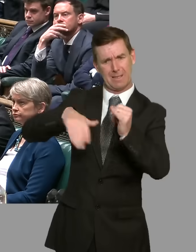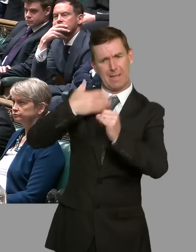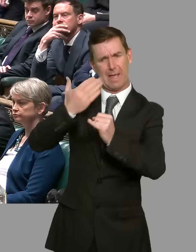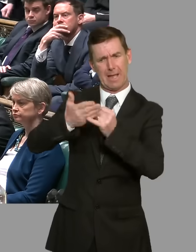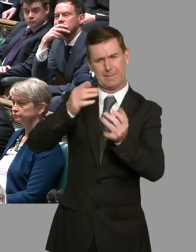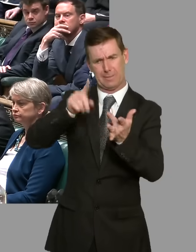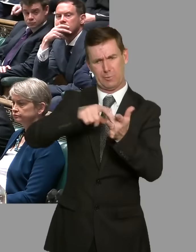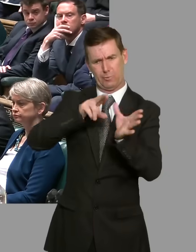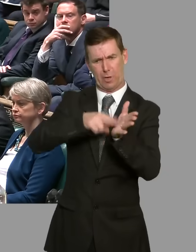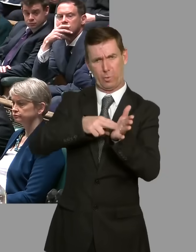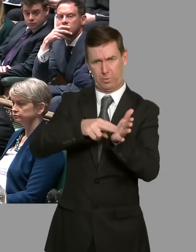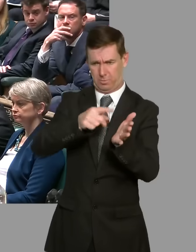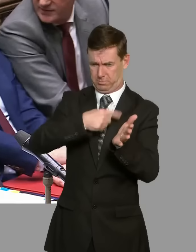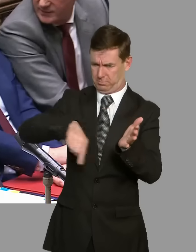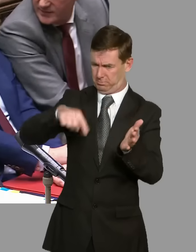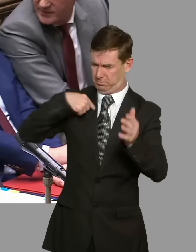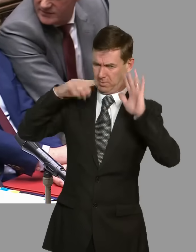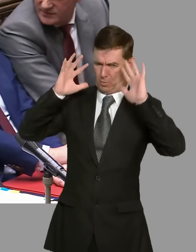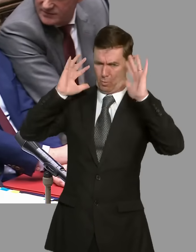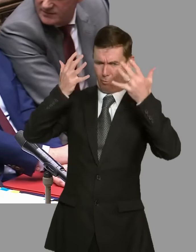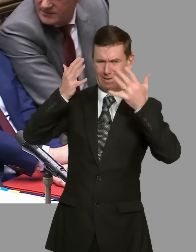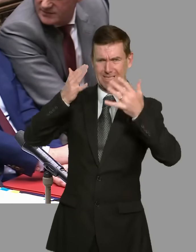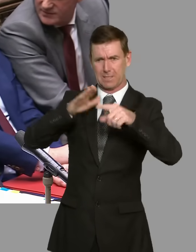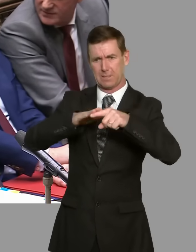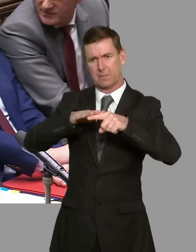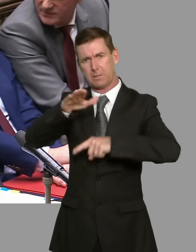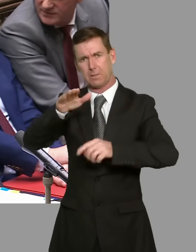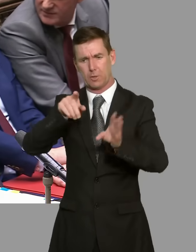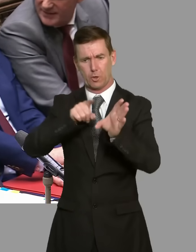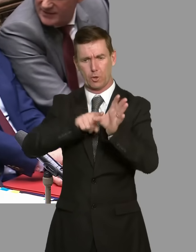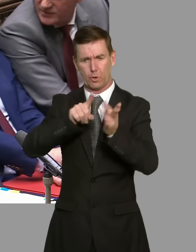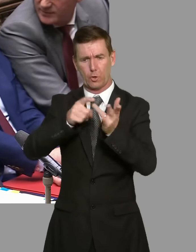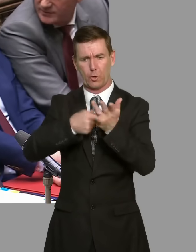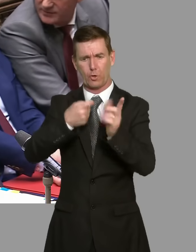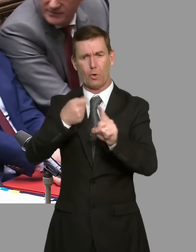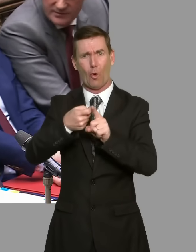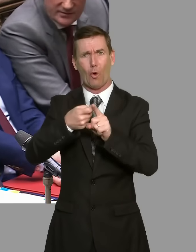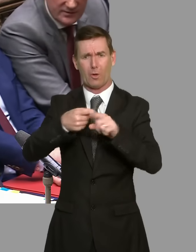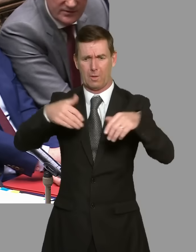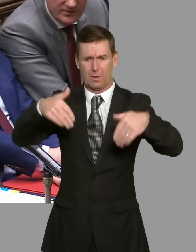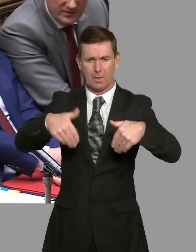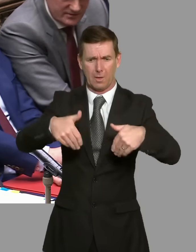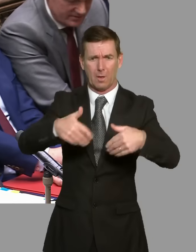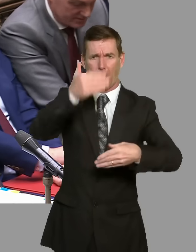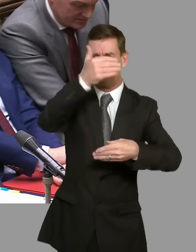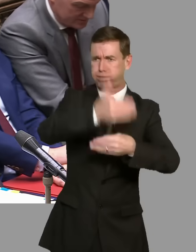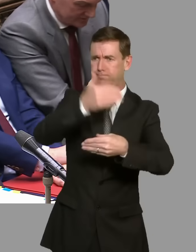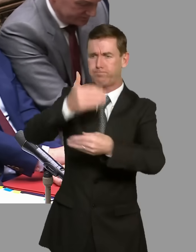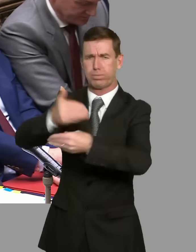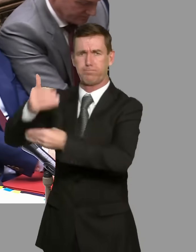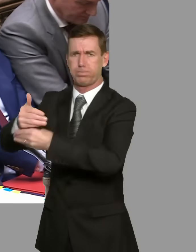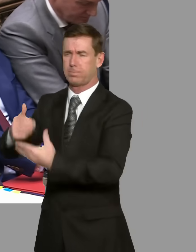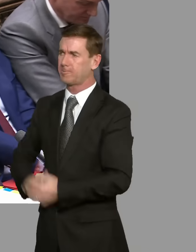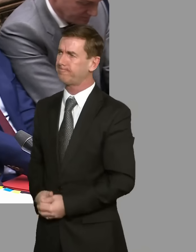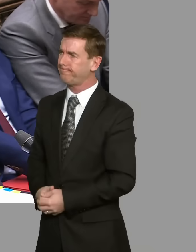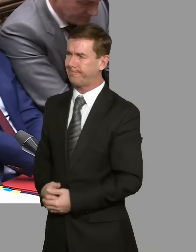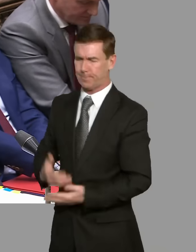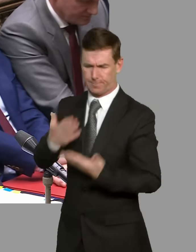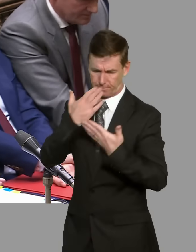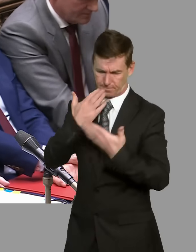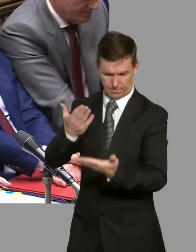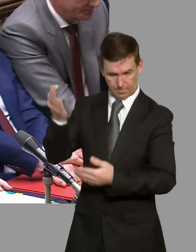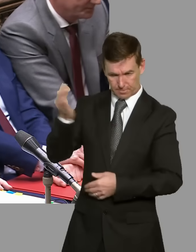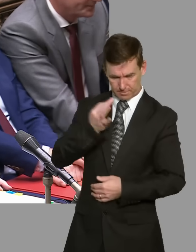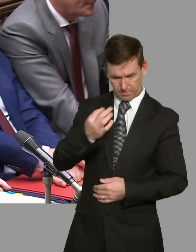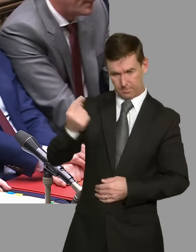Can I thank her for raising that issue? As she knows, during COVID, the rates went down, and that was coming to an end. And